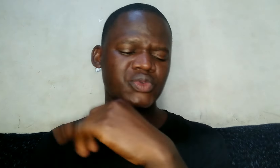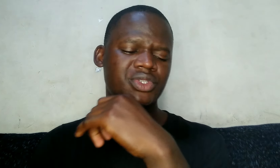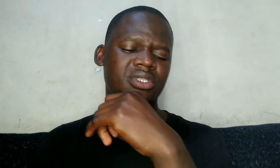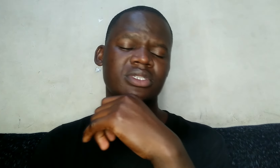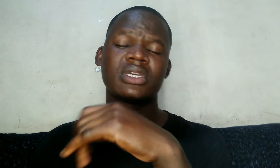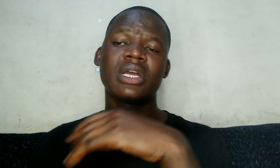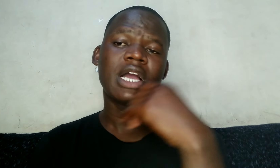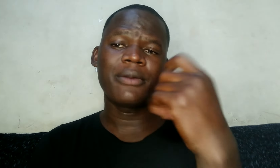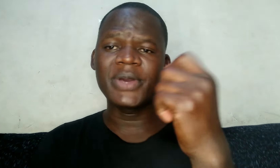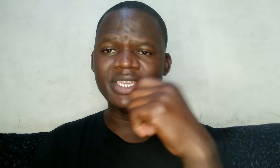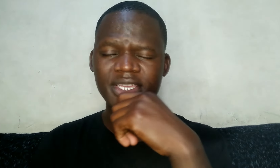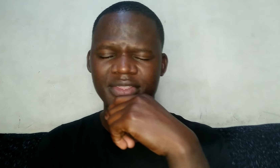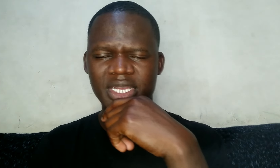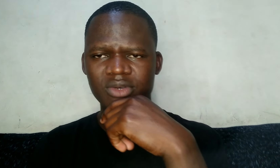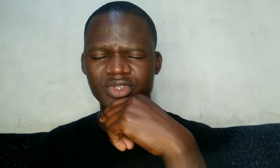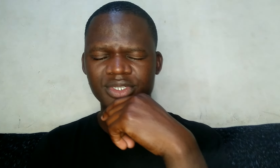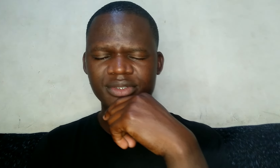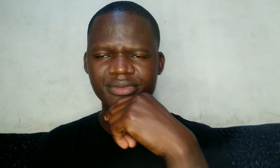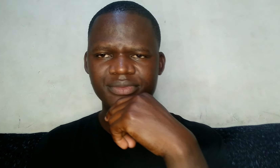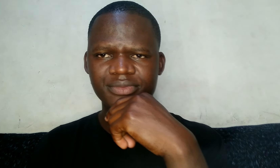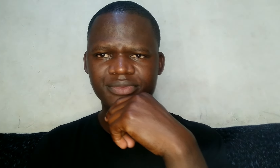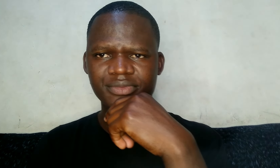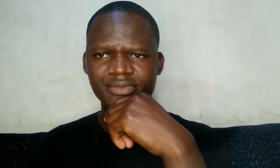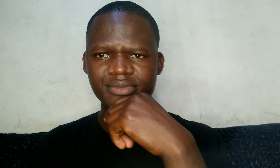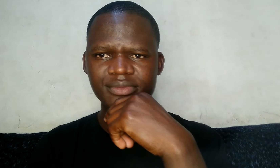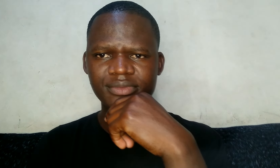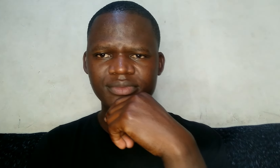whole dispute happening in the country.